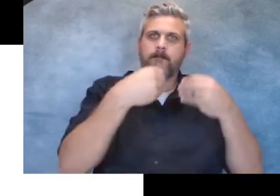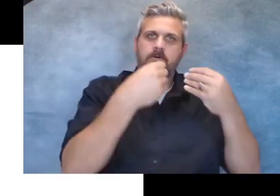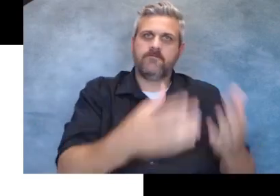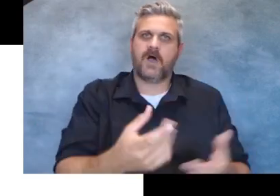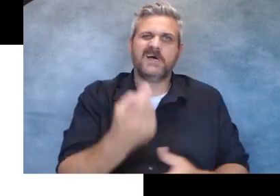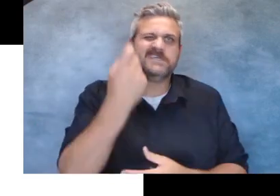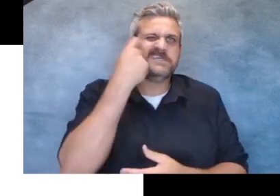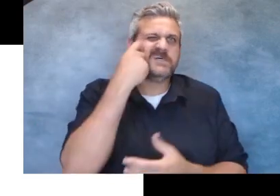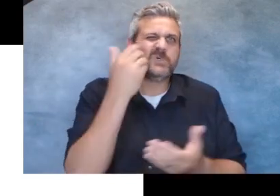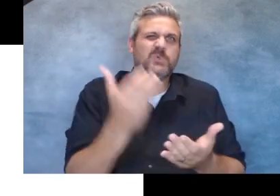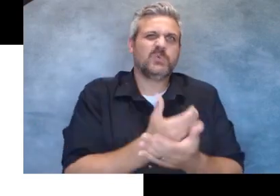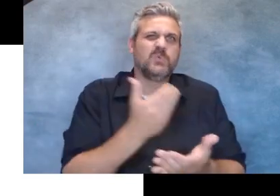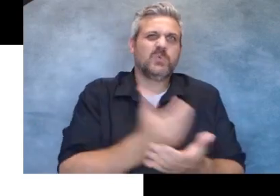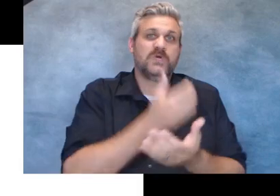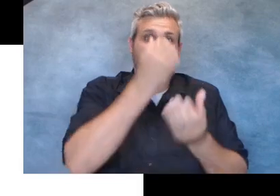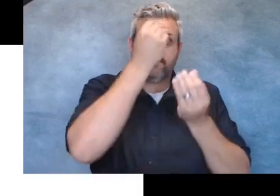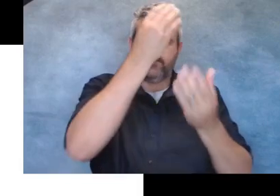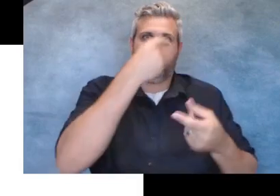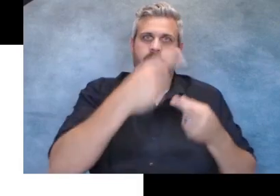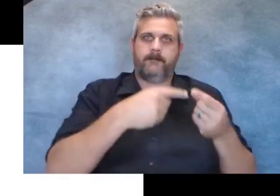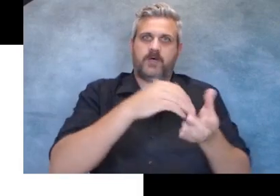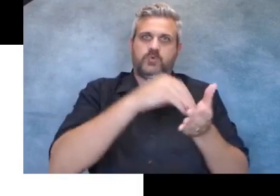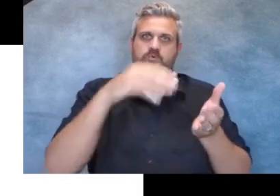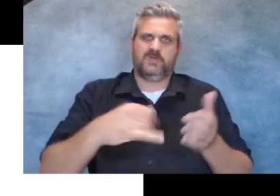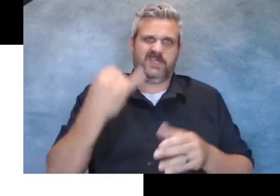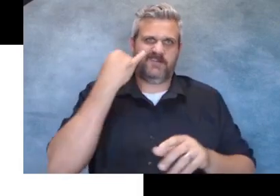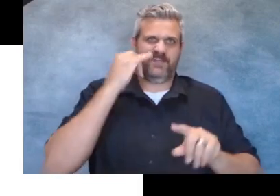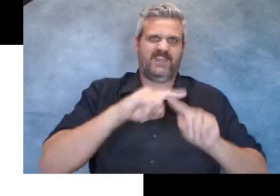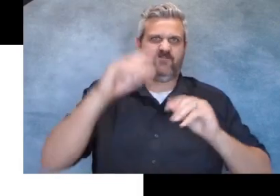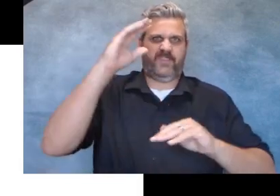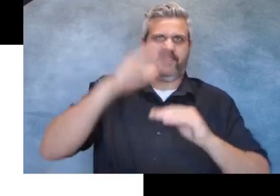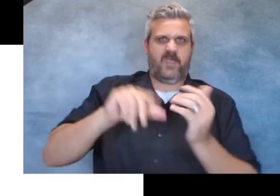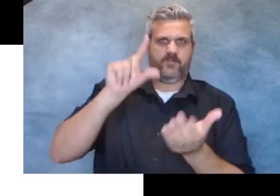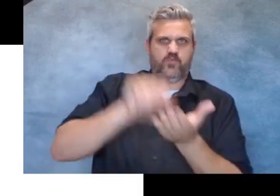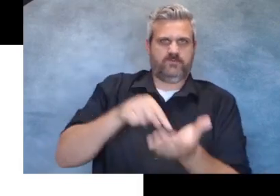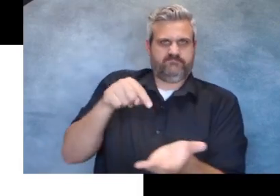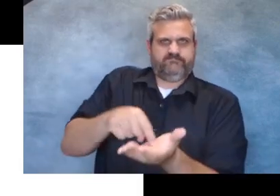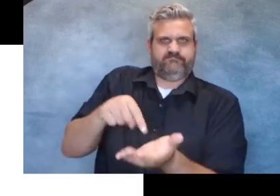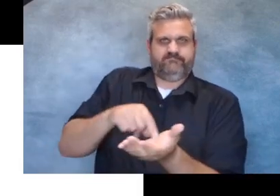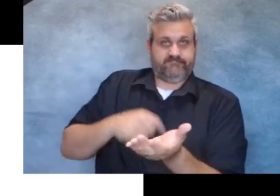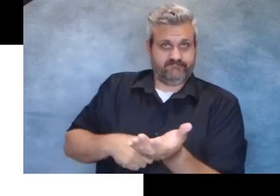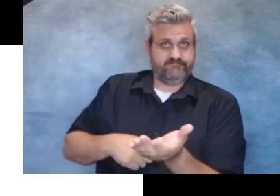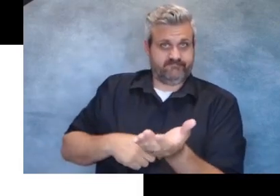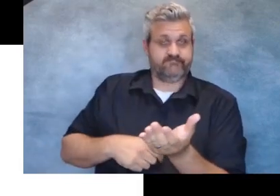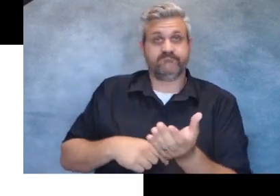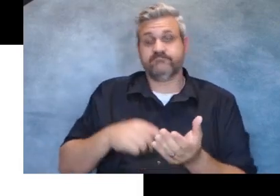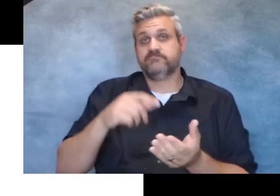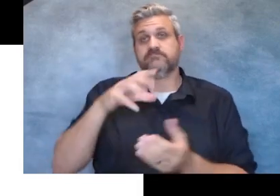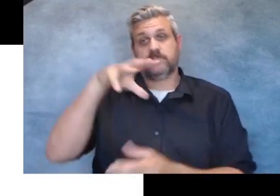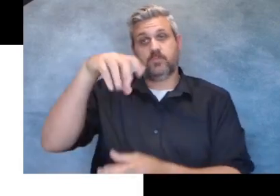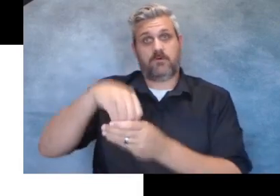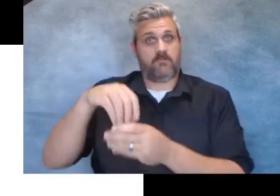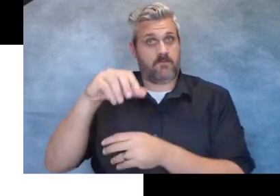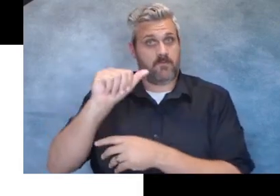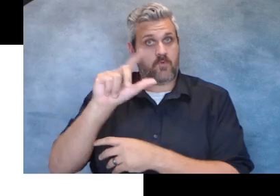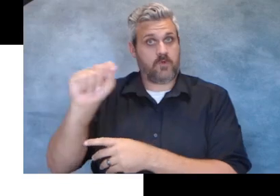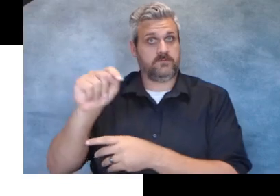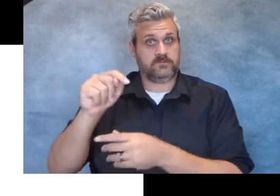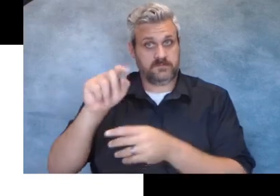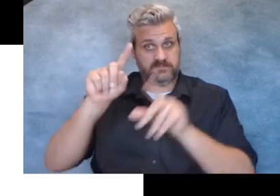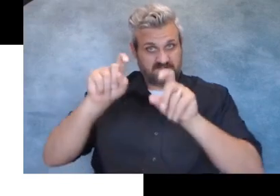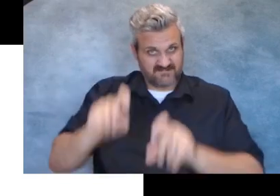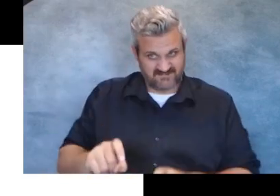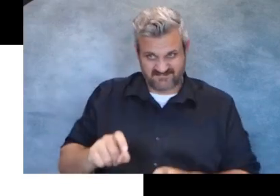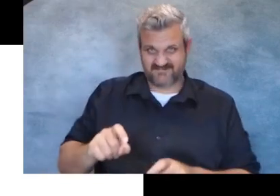current information about the student, if different than what is provided. Participation in an alternate assessment is determined